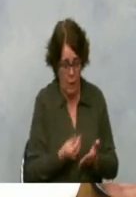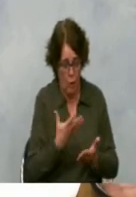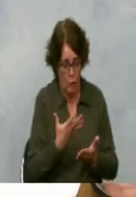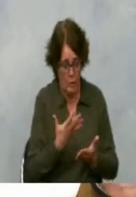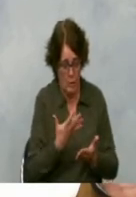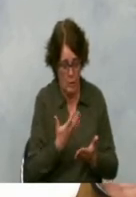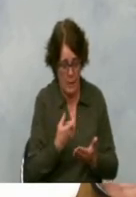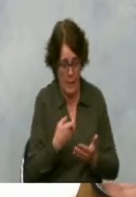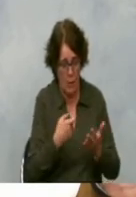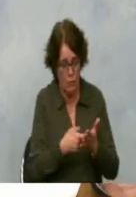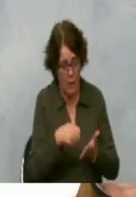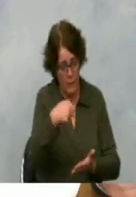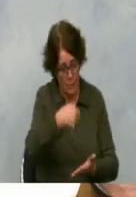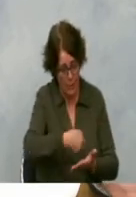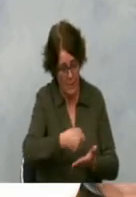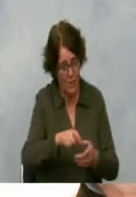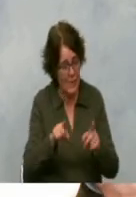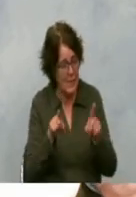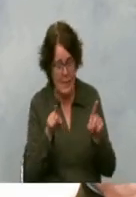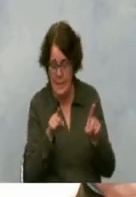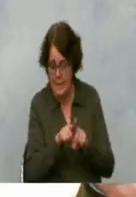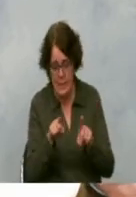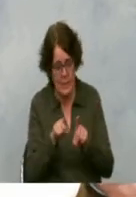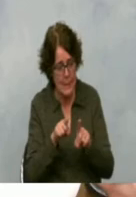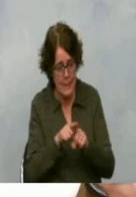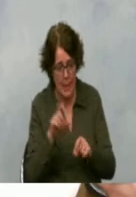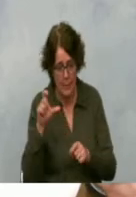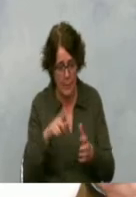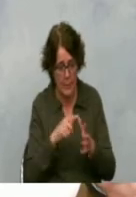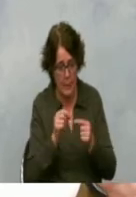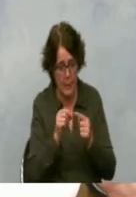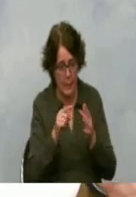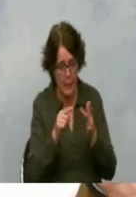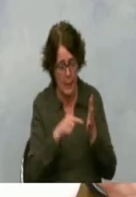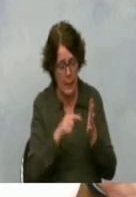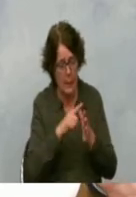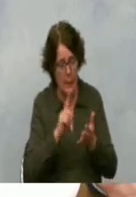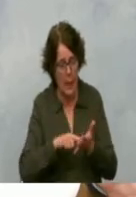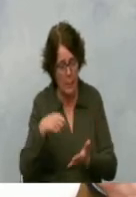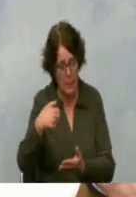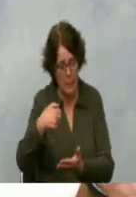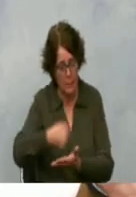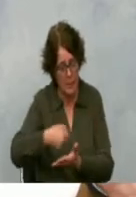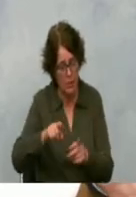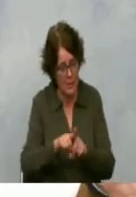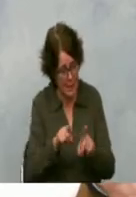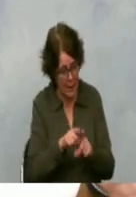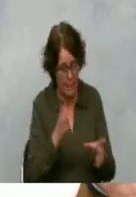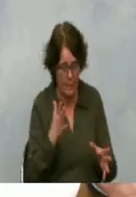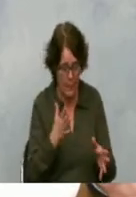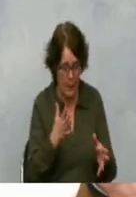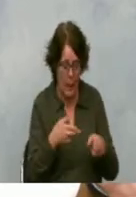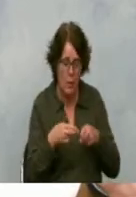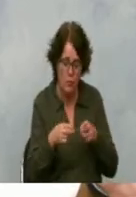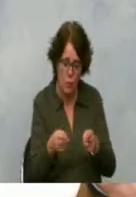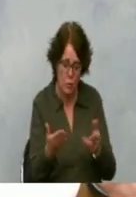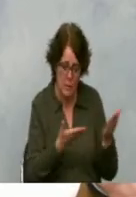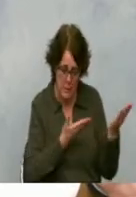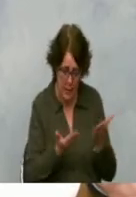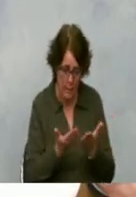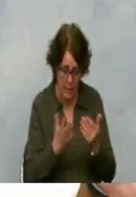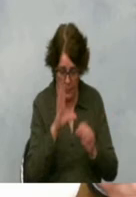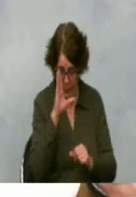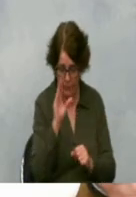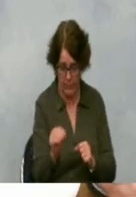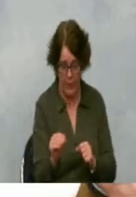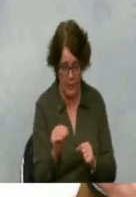it does the same within our capital budget. So we reference some figures in there. Road services have advised that the